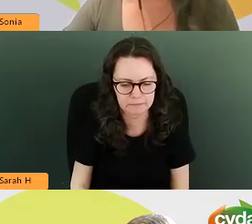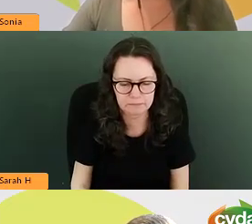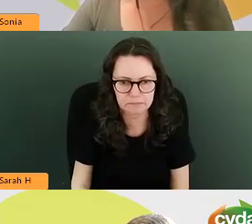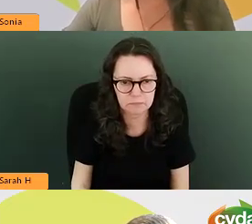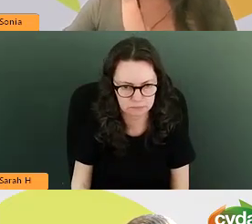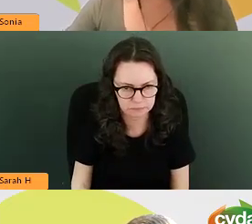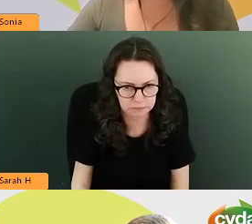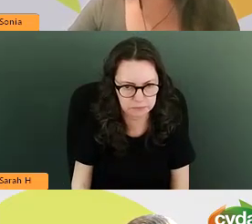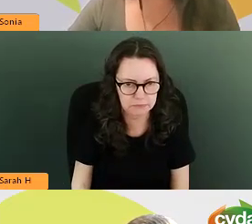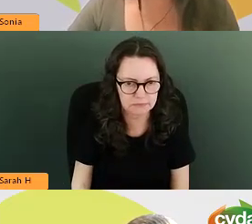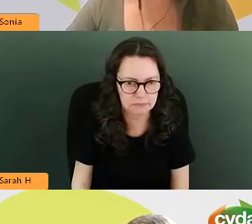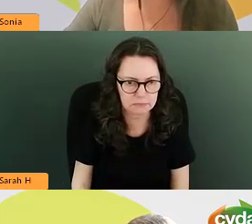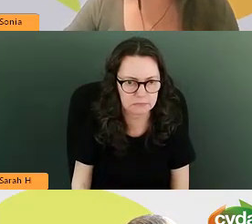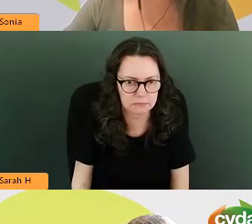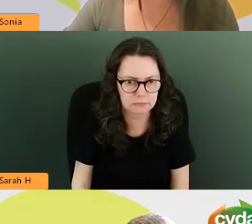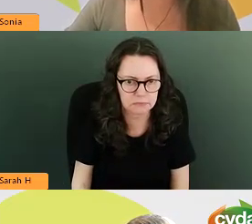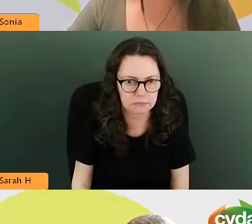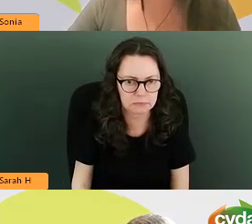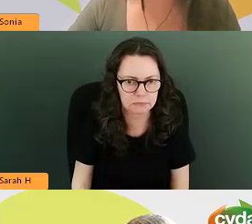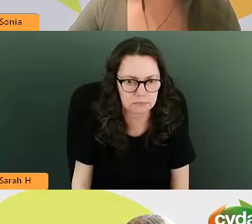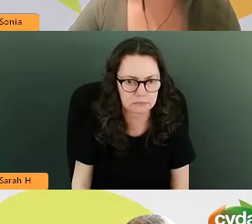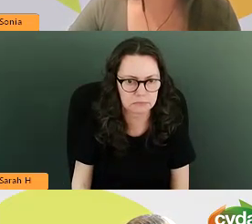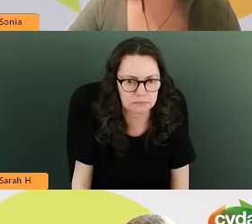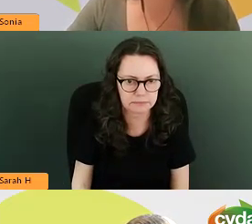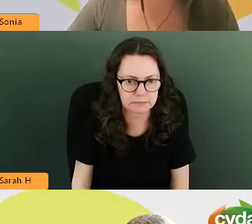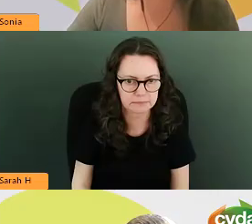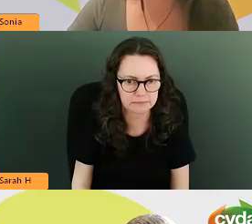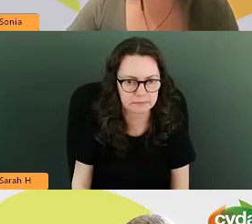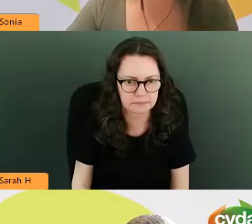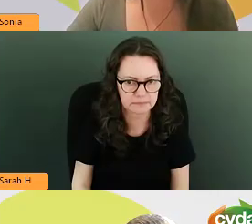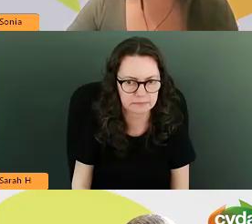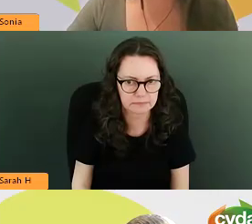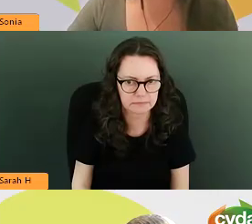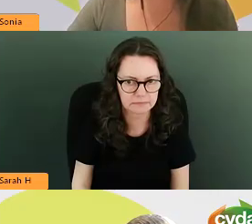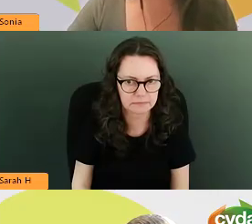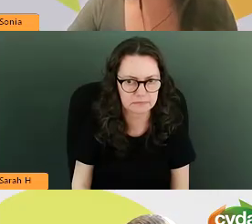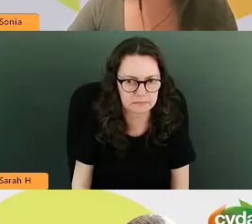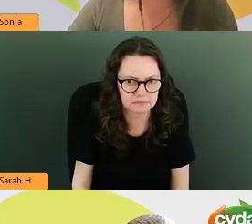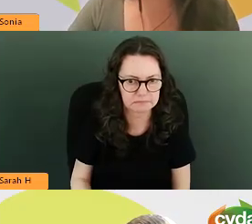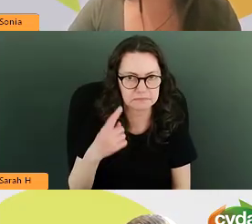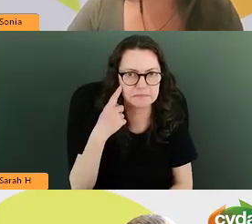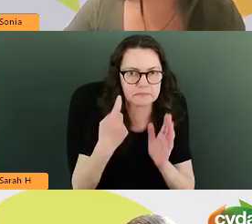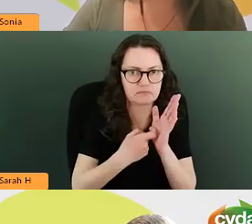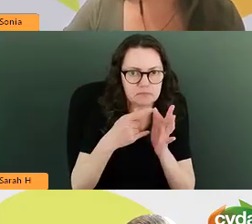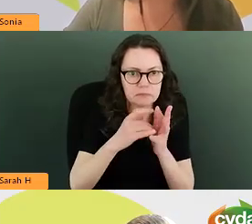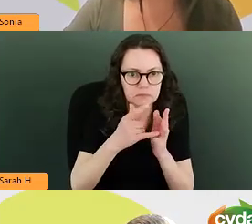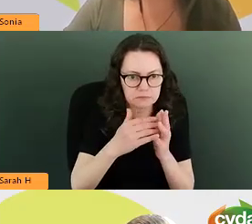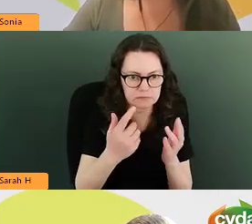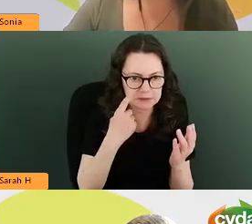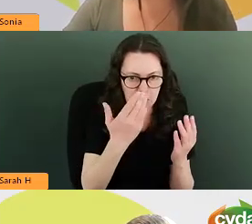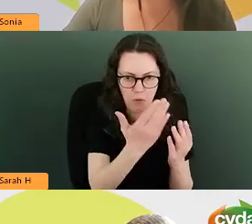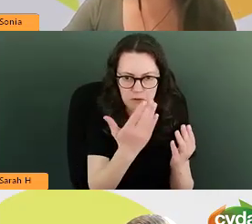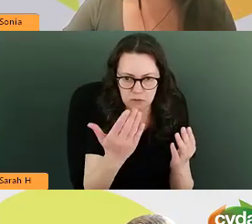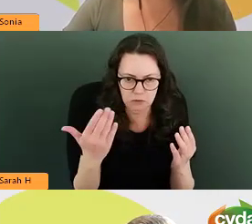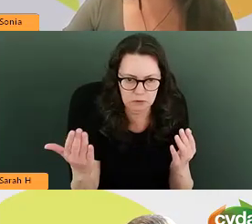So to click through there, you can actually start to see the resources as we've talked about.